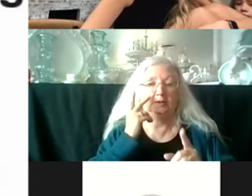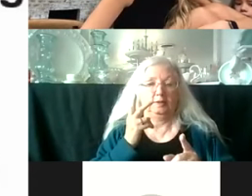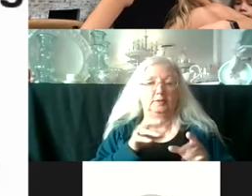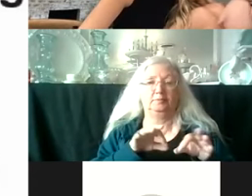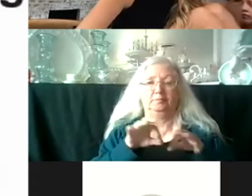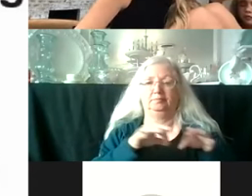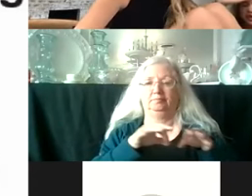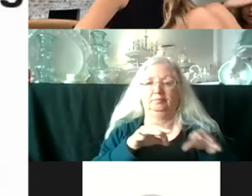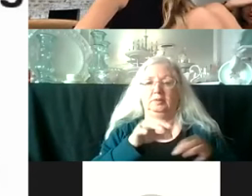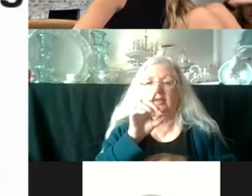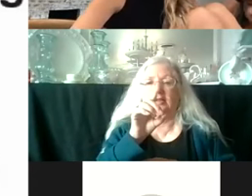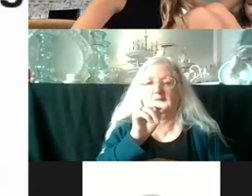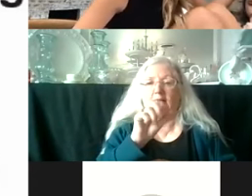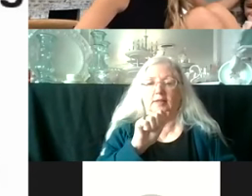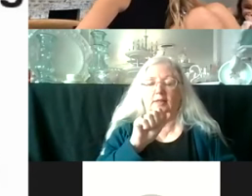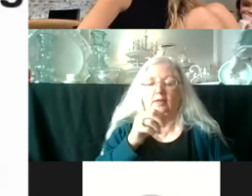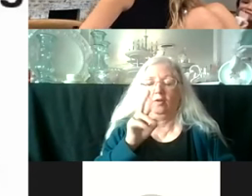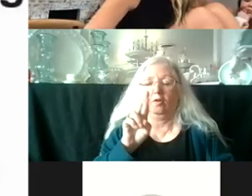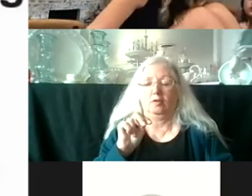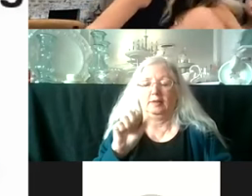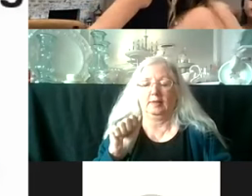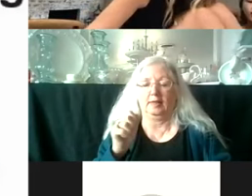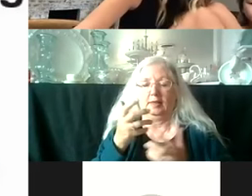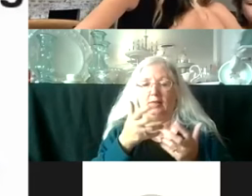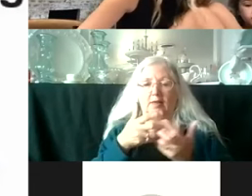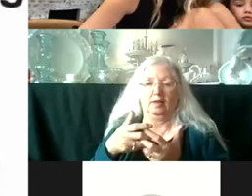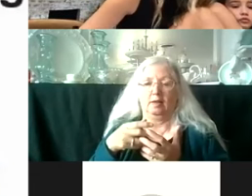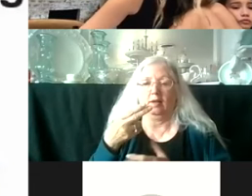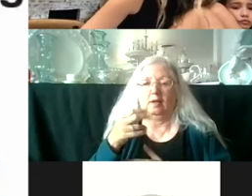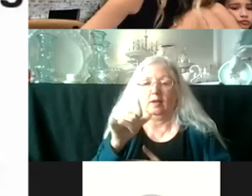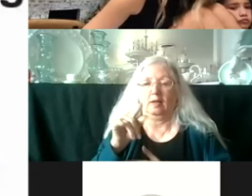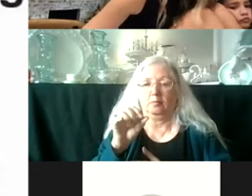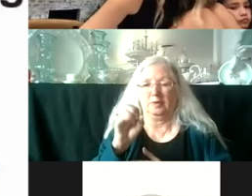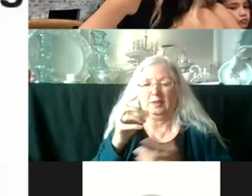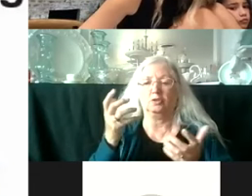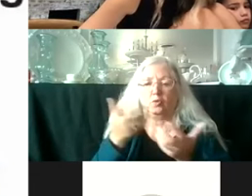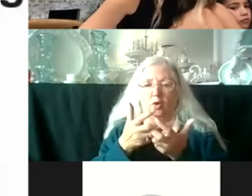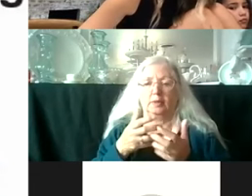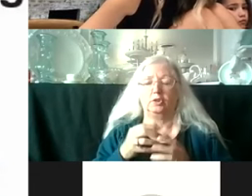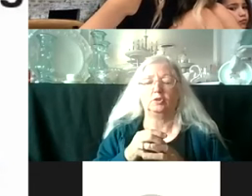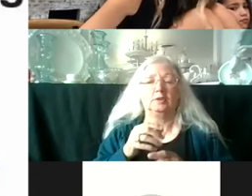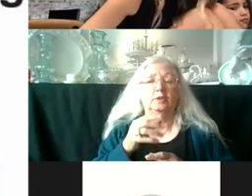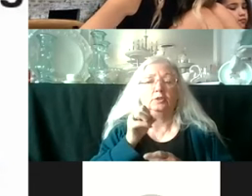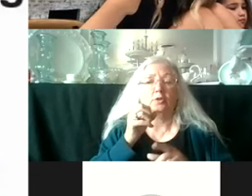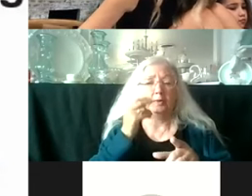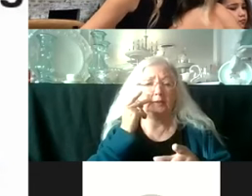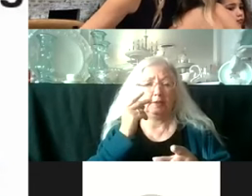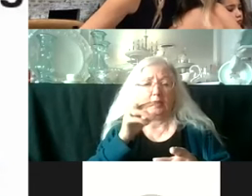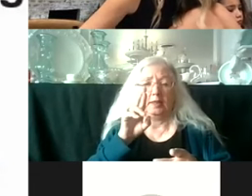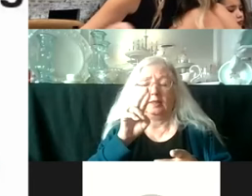this DNA RNA hybrid that we were talking about. Notice here is where we're unwinding the